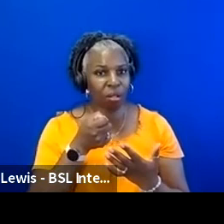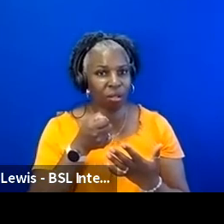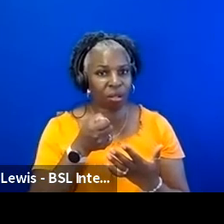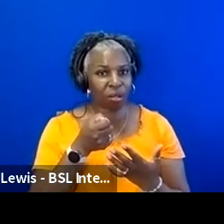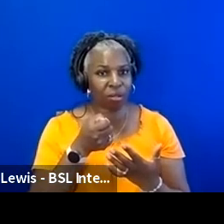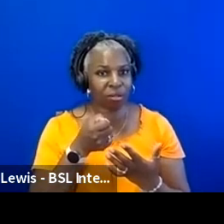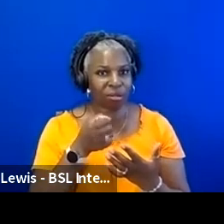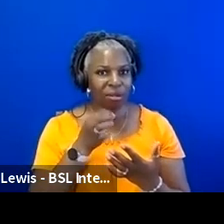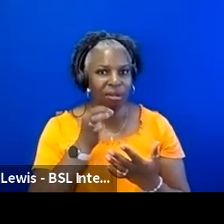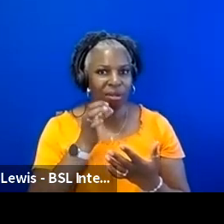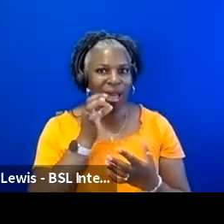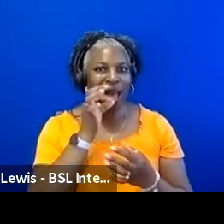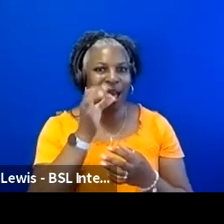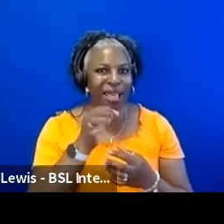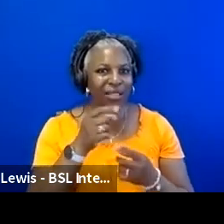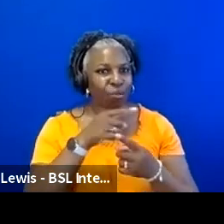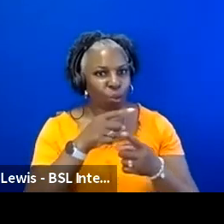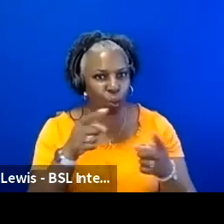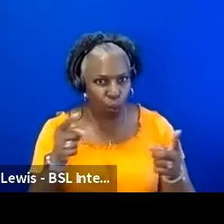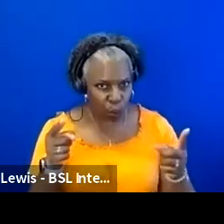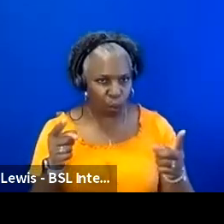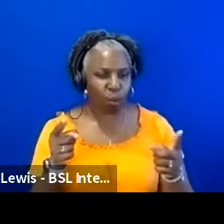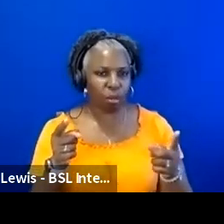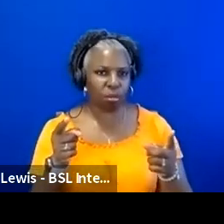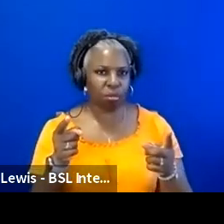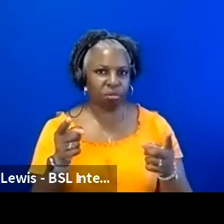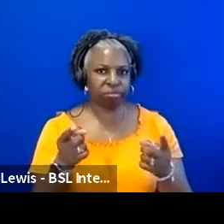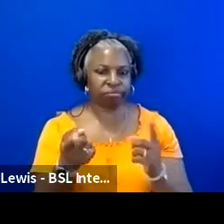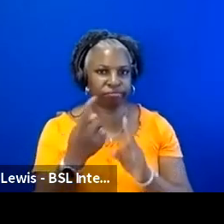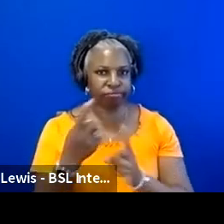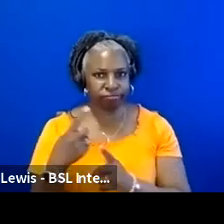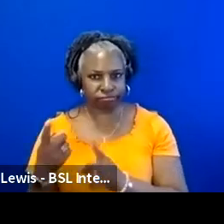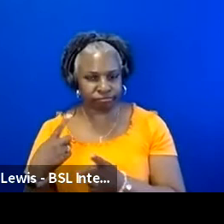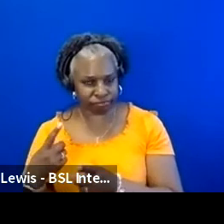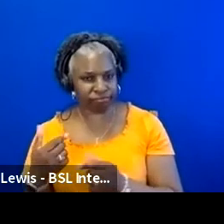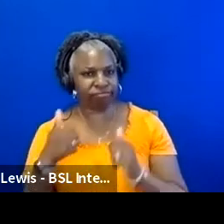all of us, really, there's a specific question that's come in for me, but I'll leave that to the